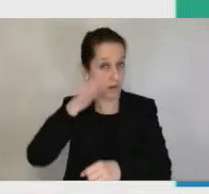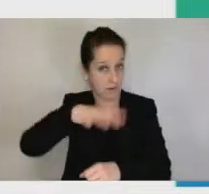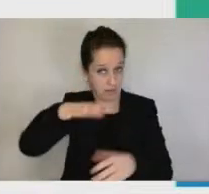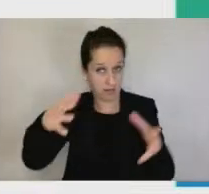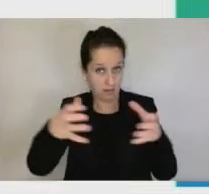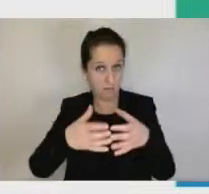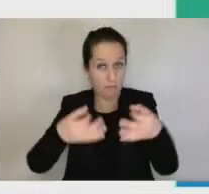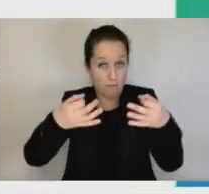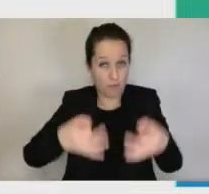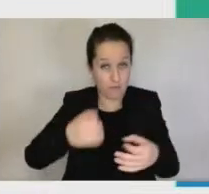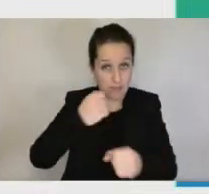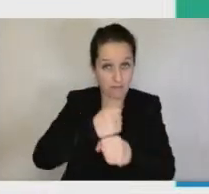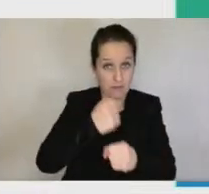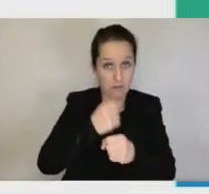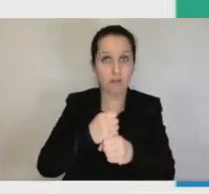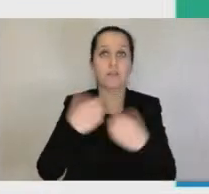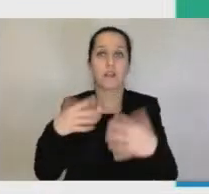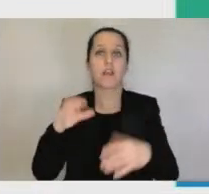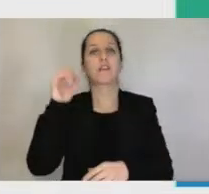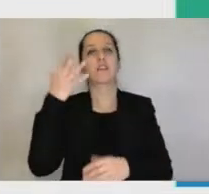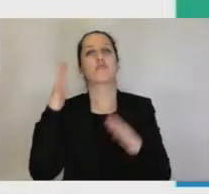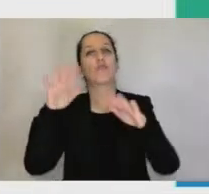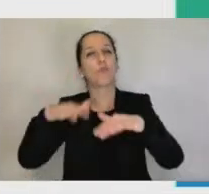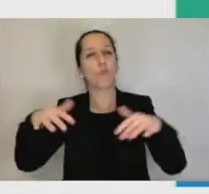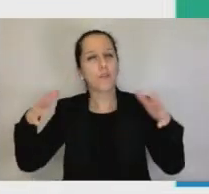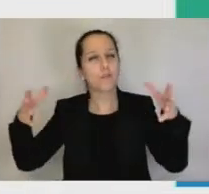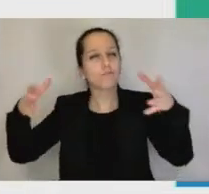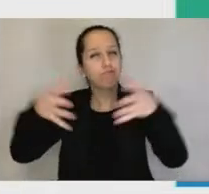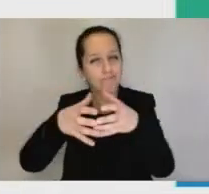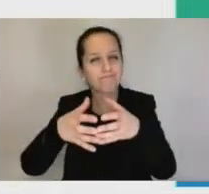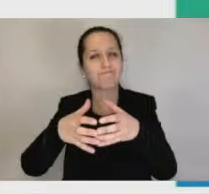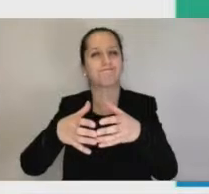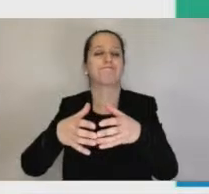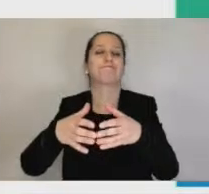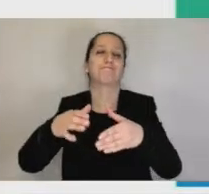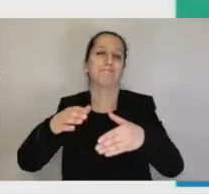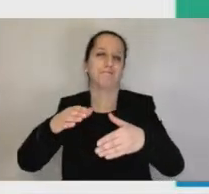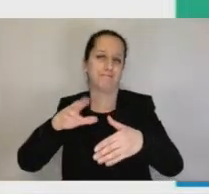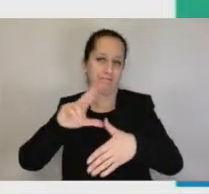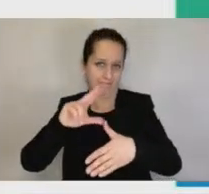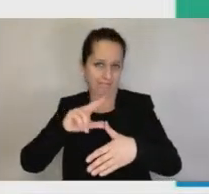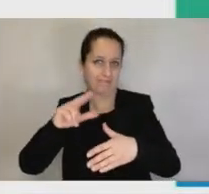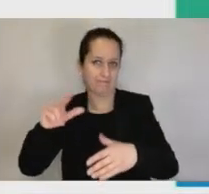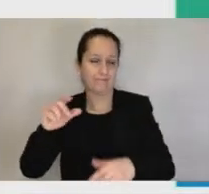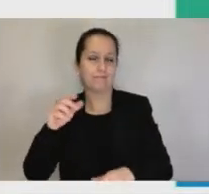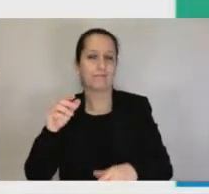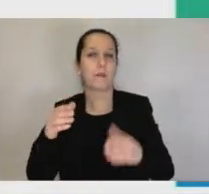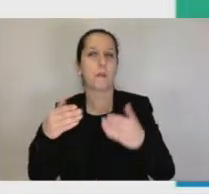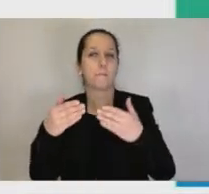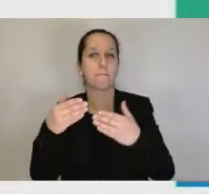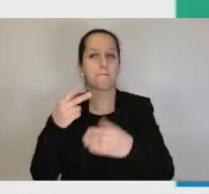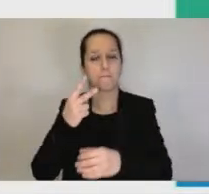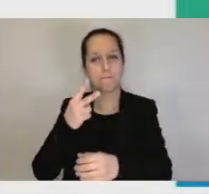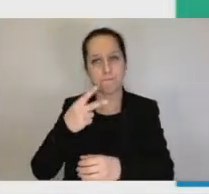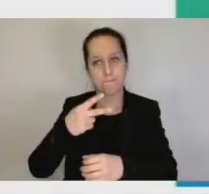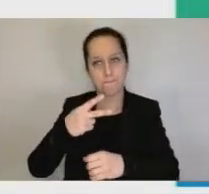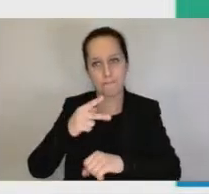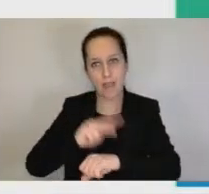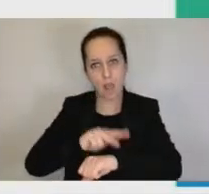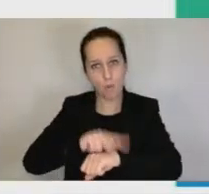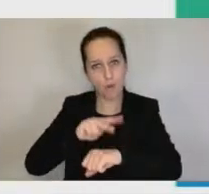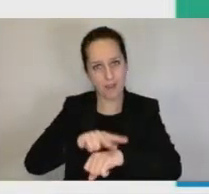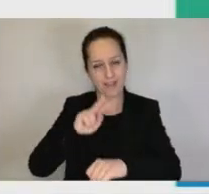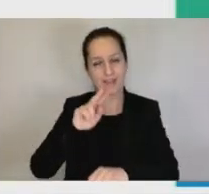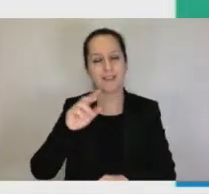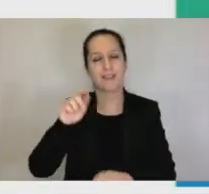formalization work among women can be seen in the first Afro-American meeting on gender that will be held in that was